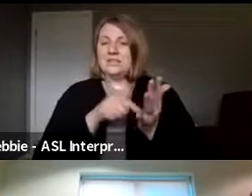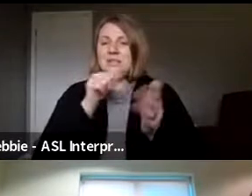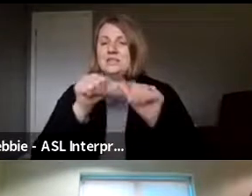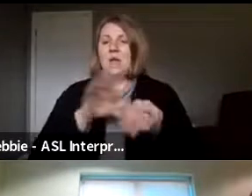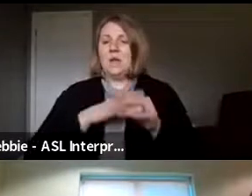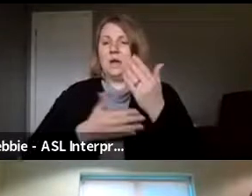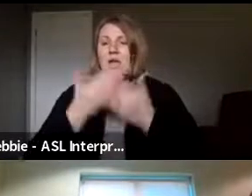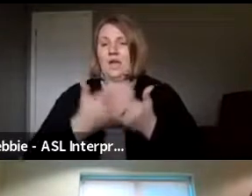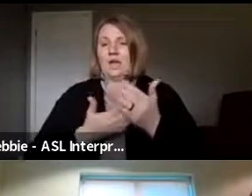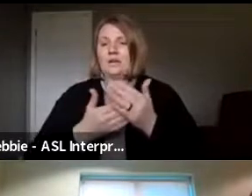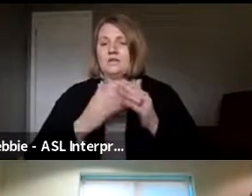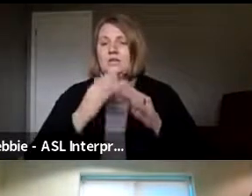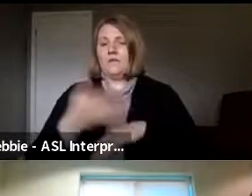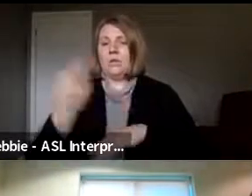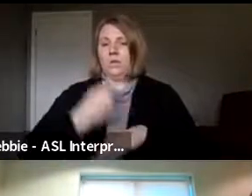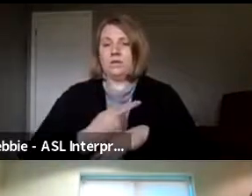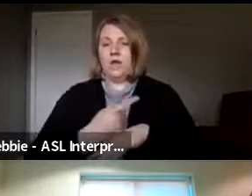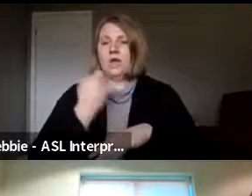if you are careful, you don't have to be that messy.